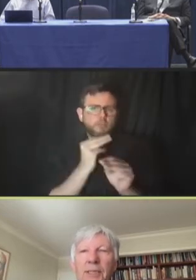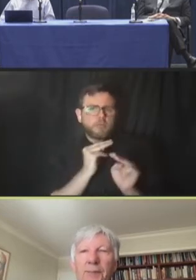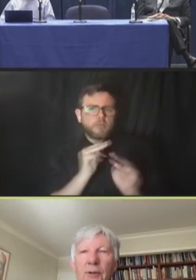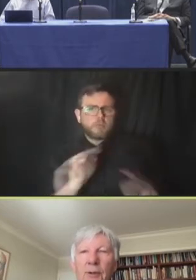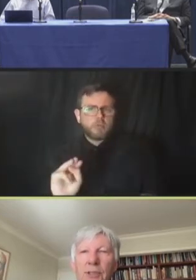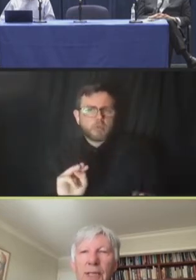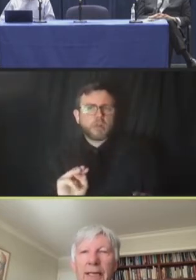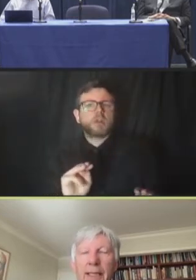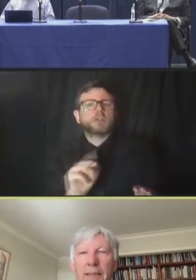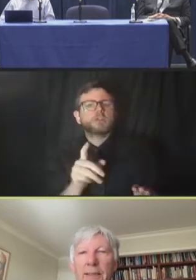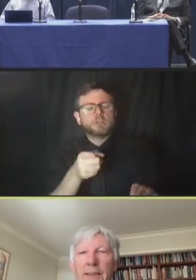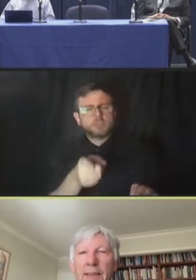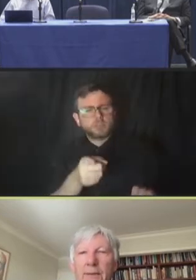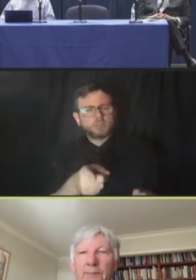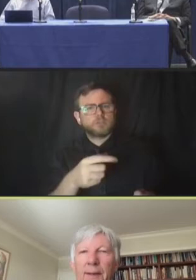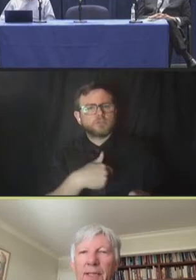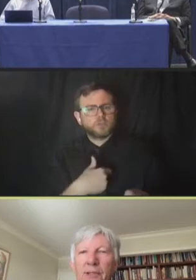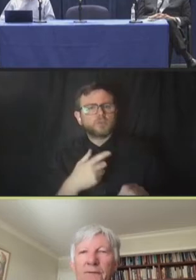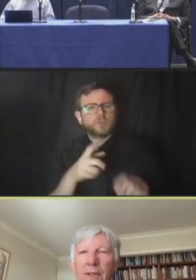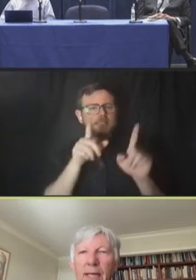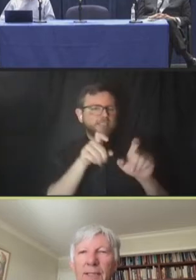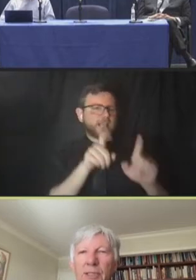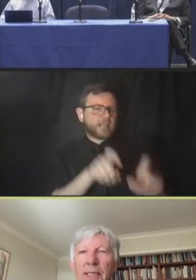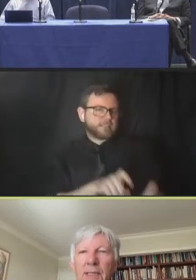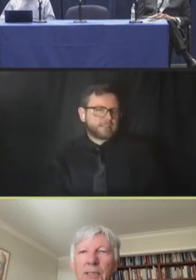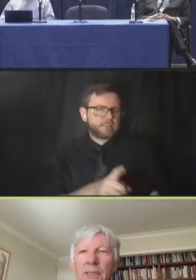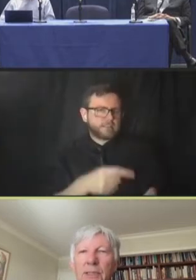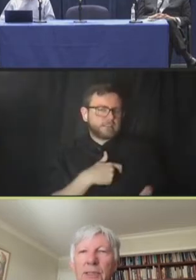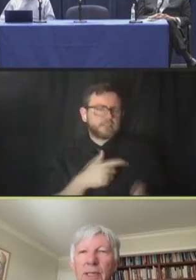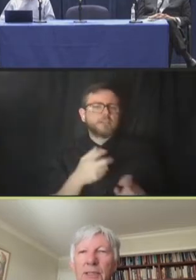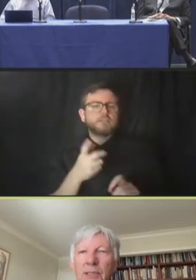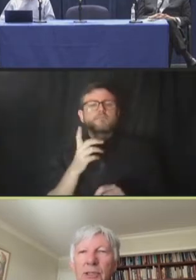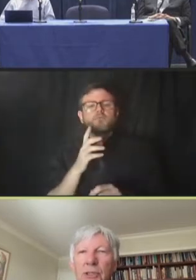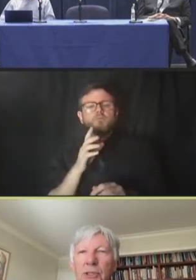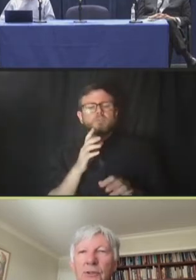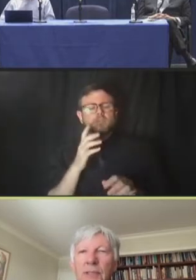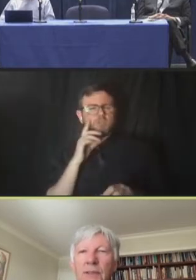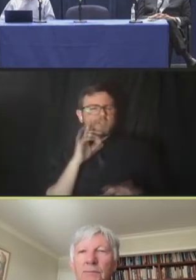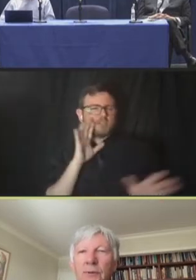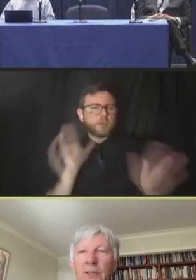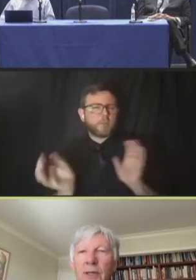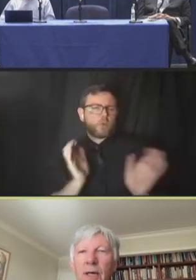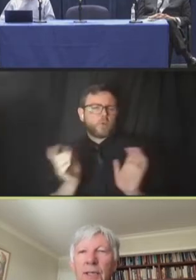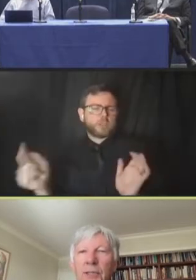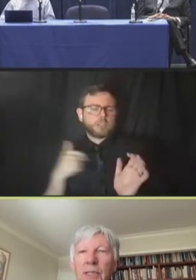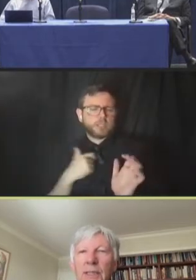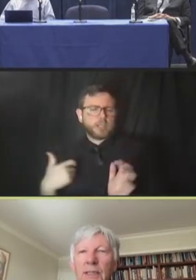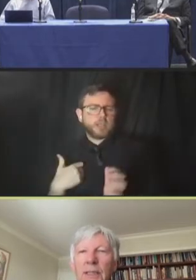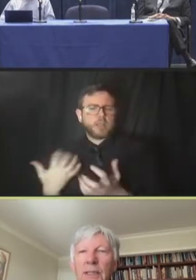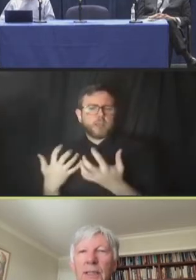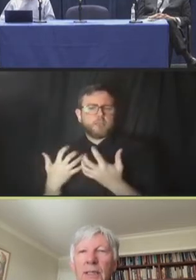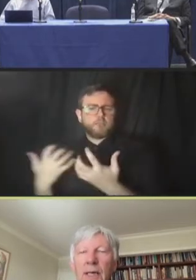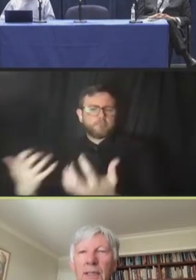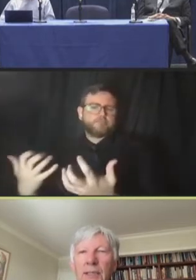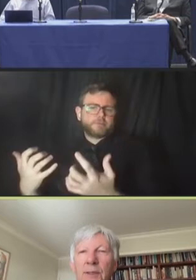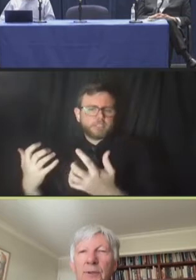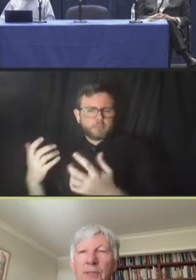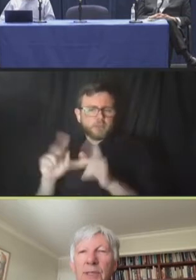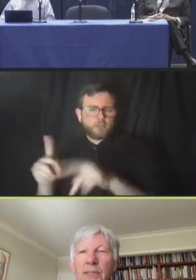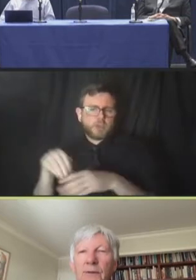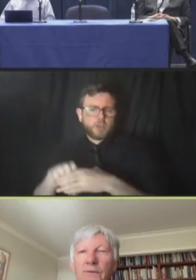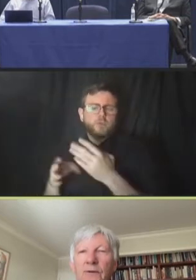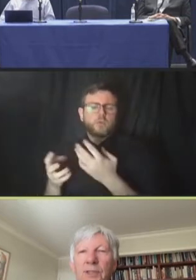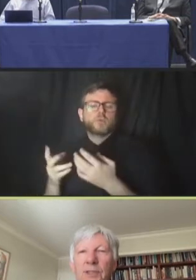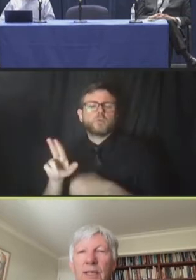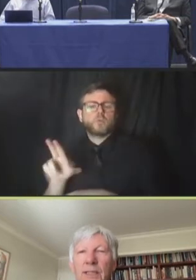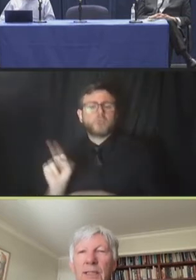study sample looks like the population of the United States. And this slide just shows that in both the August and the December